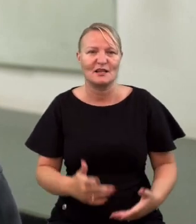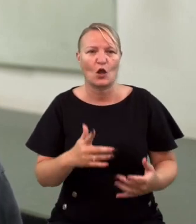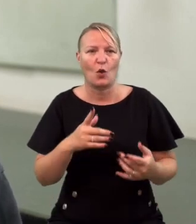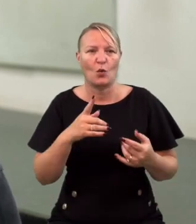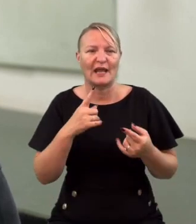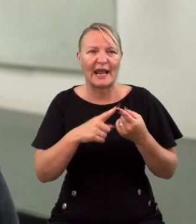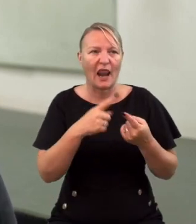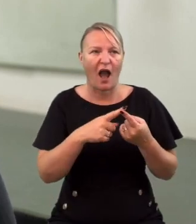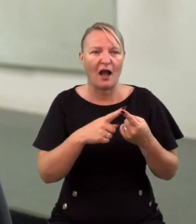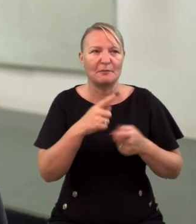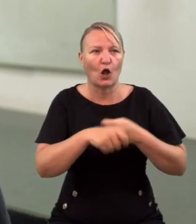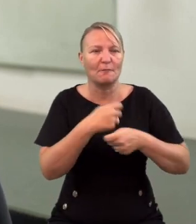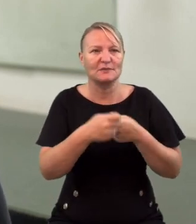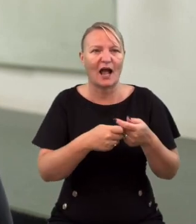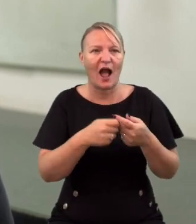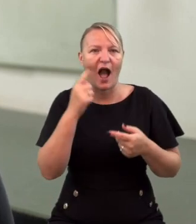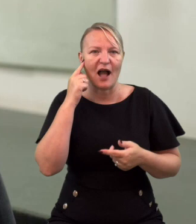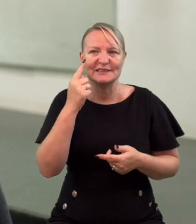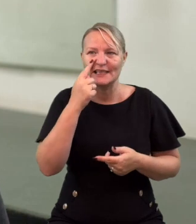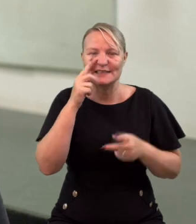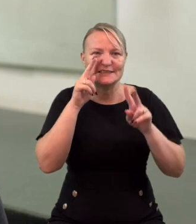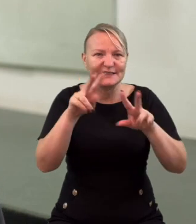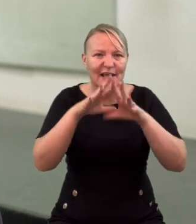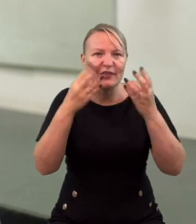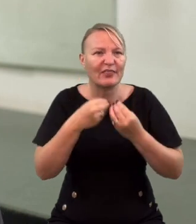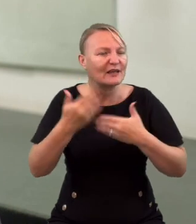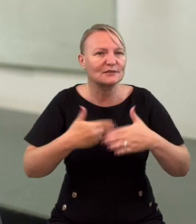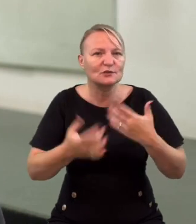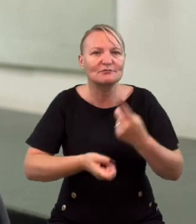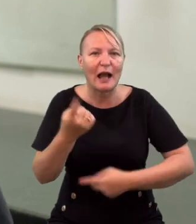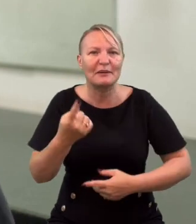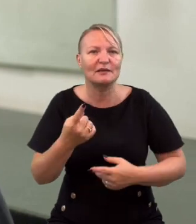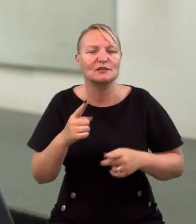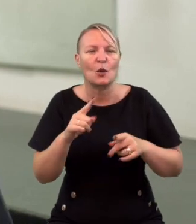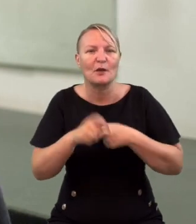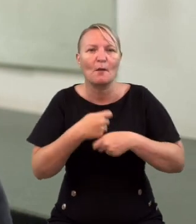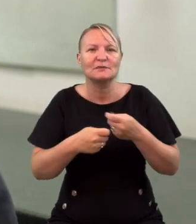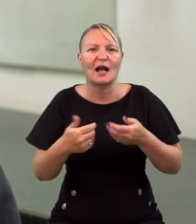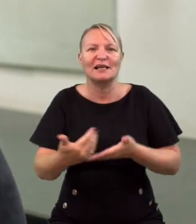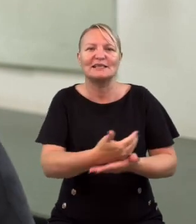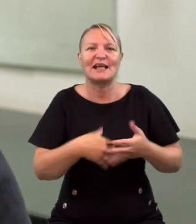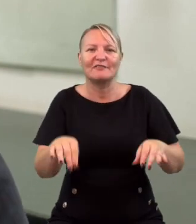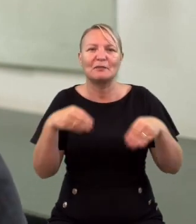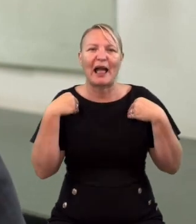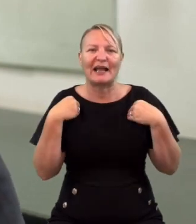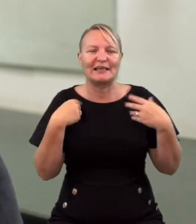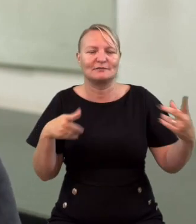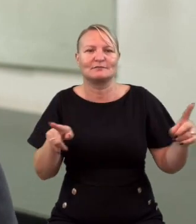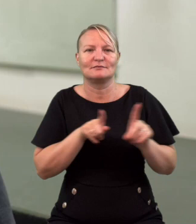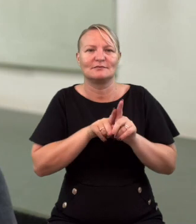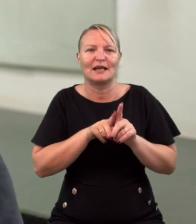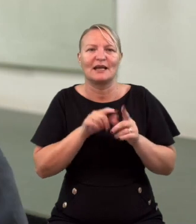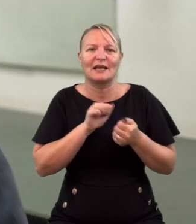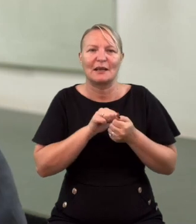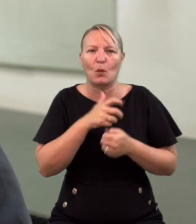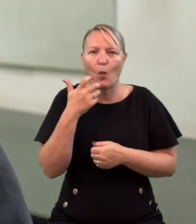Eli is almost like Subi's eyes and ears, and sees everything that's going on, and kind of is like a safety blanket for Subi, and keeps